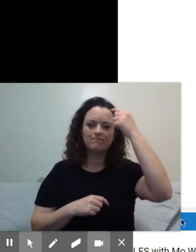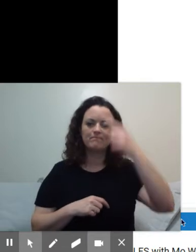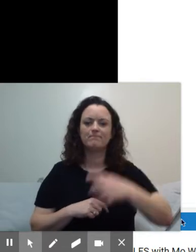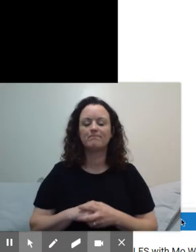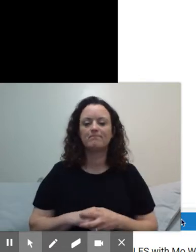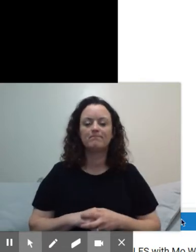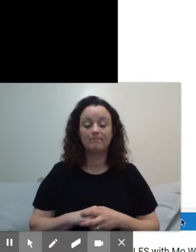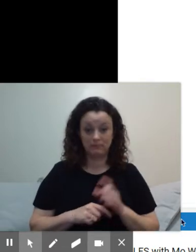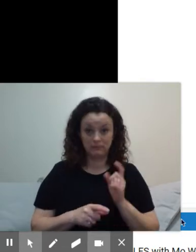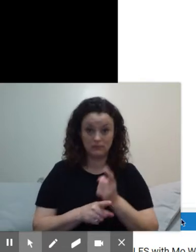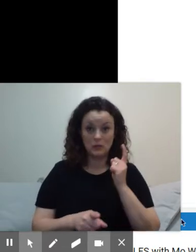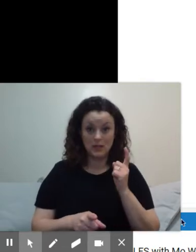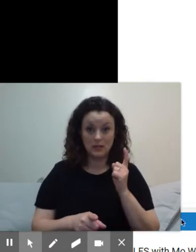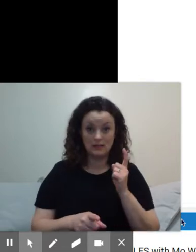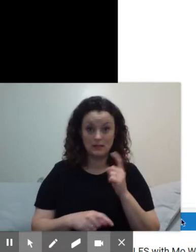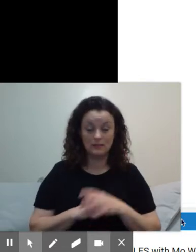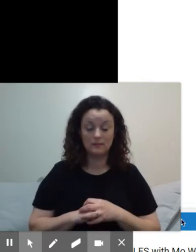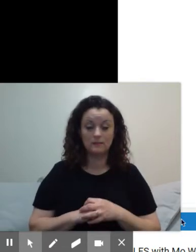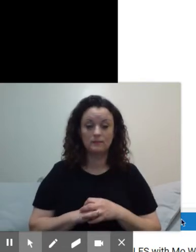Right?